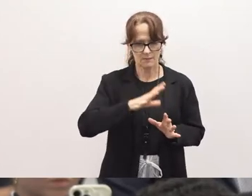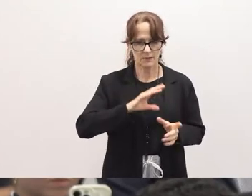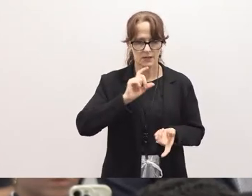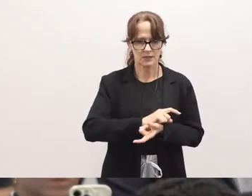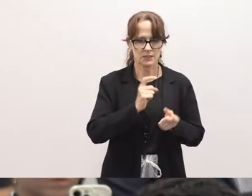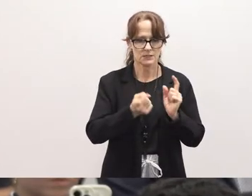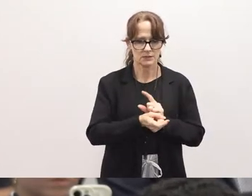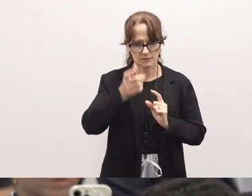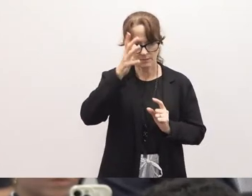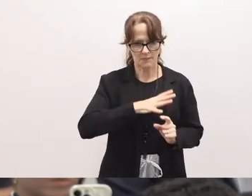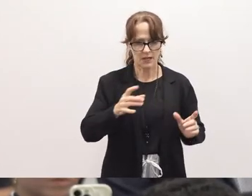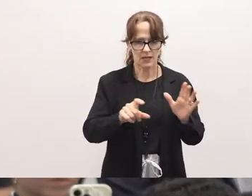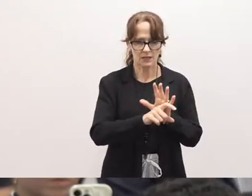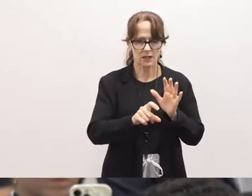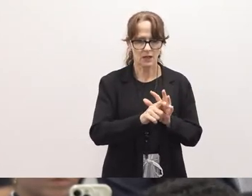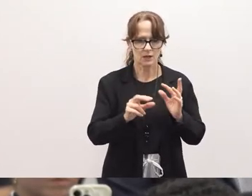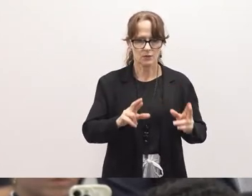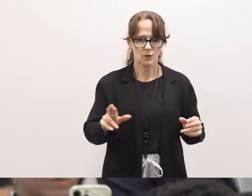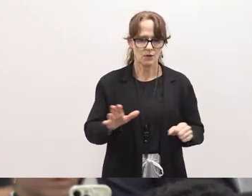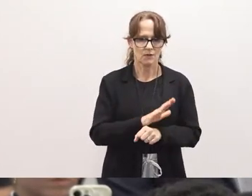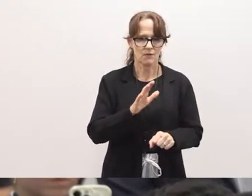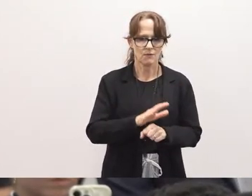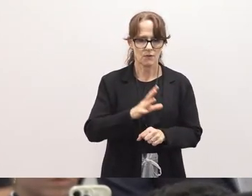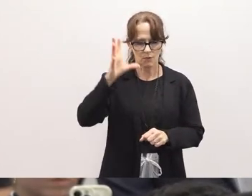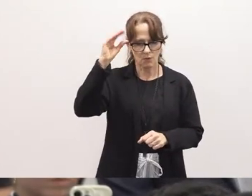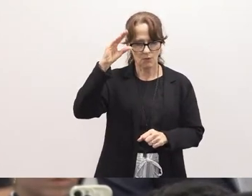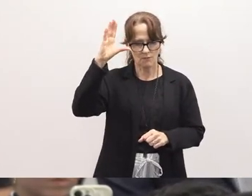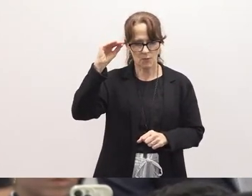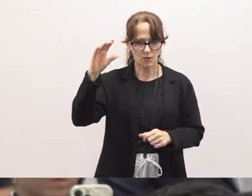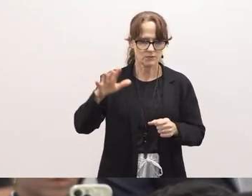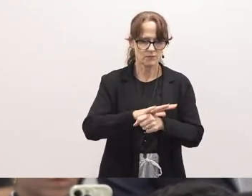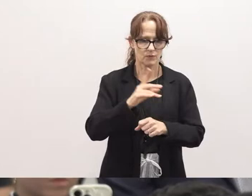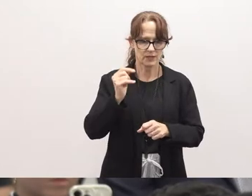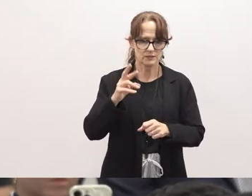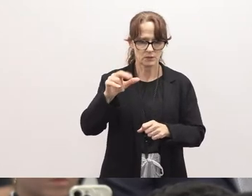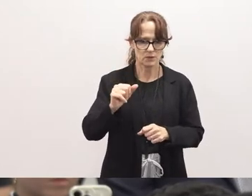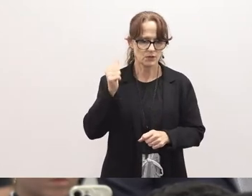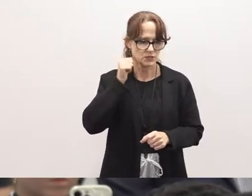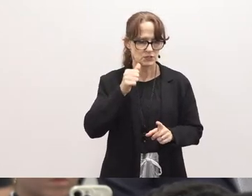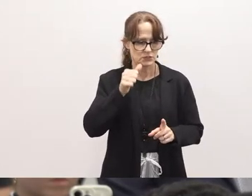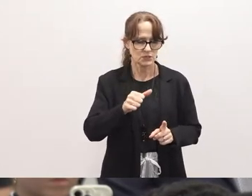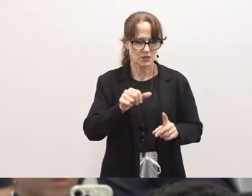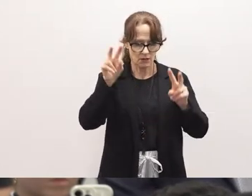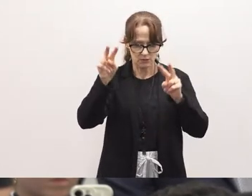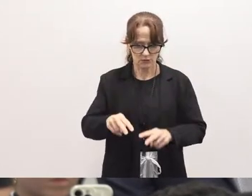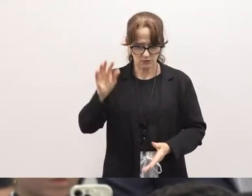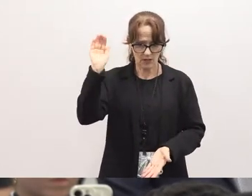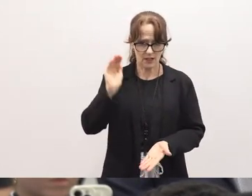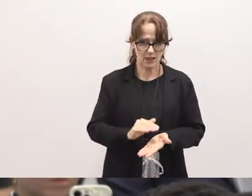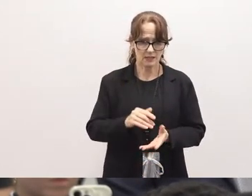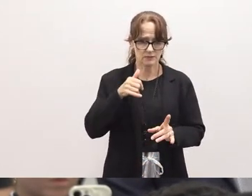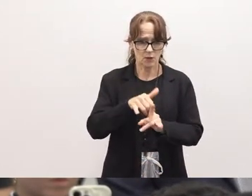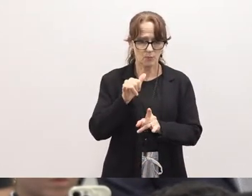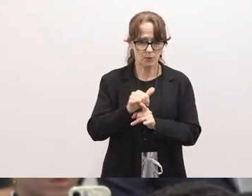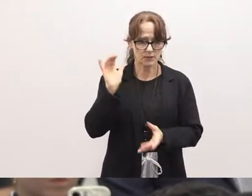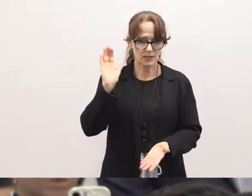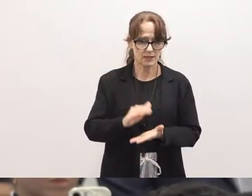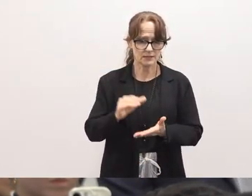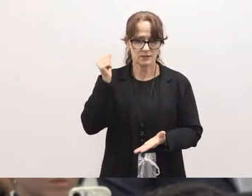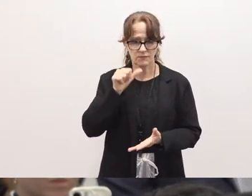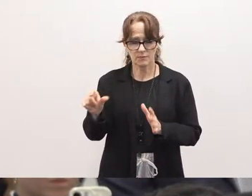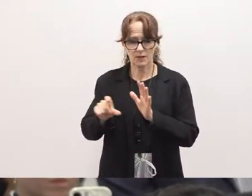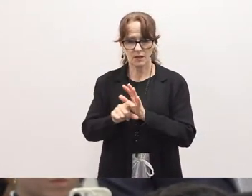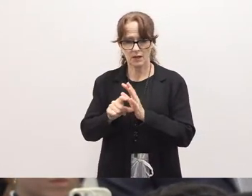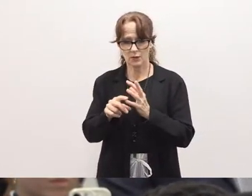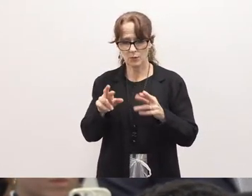change into a men's locker room, full of testosterone-filled teenage boys, do you really think that she would be stared at less or bullied less than in a female locker